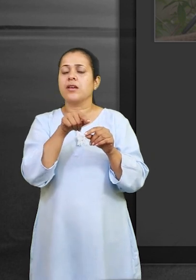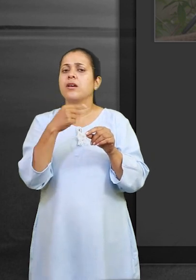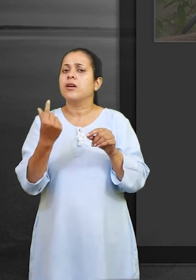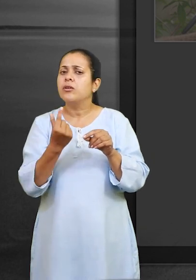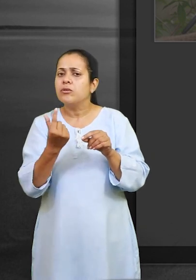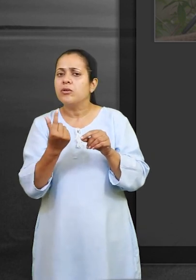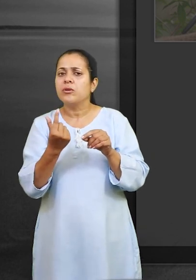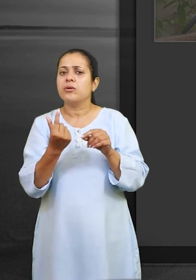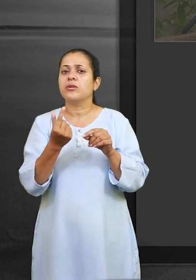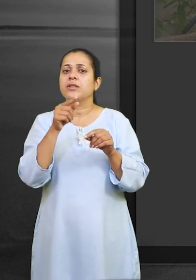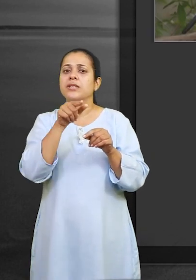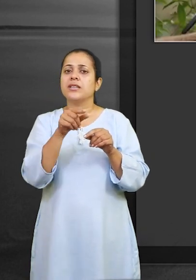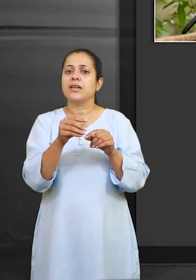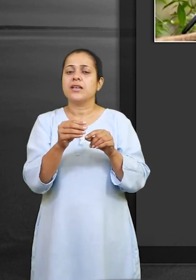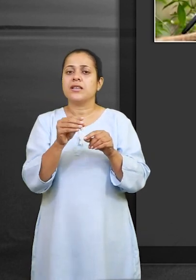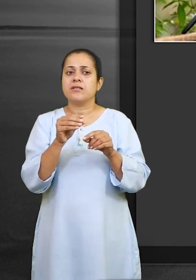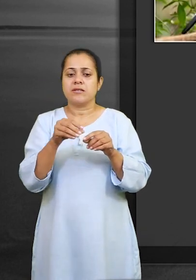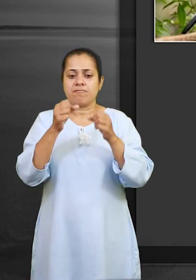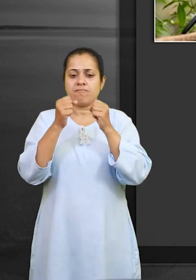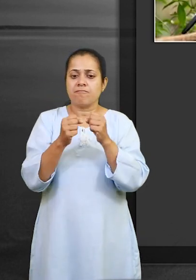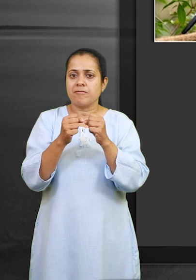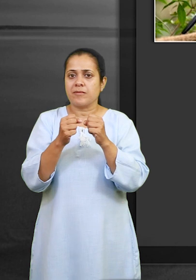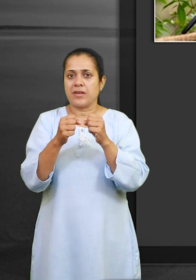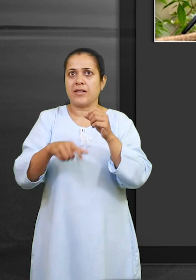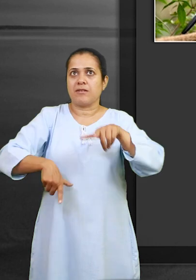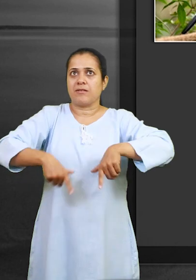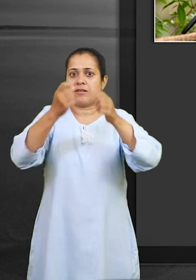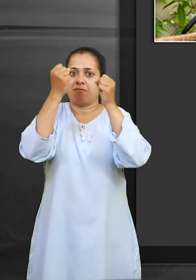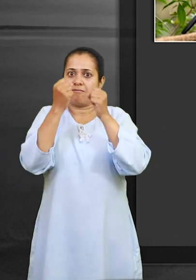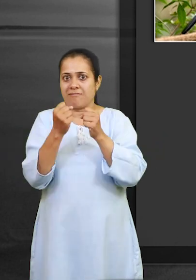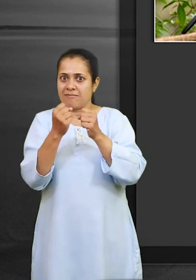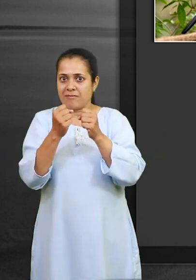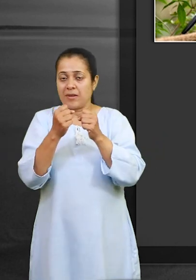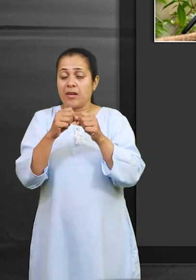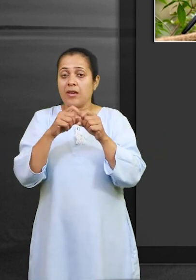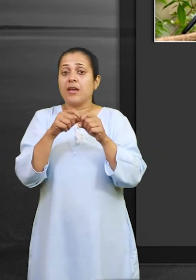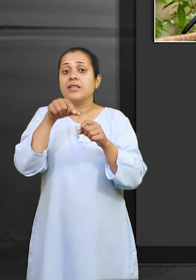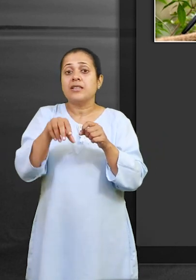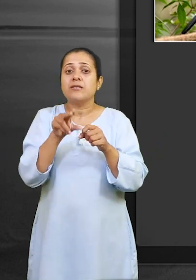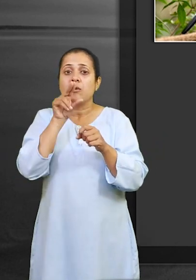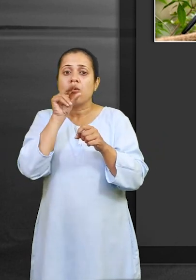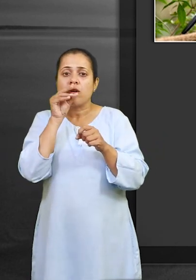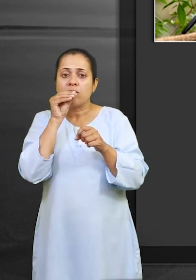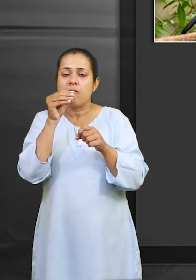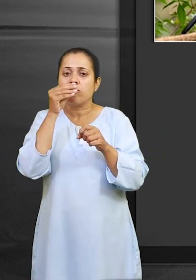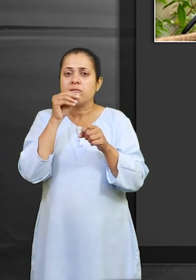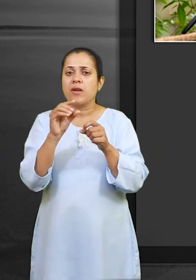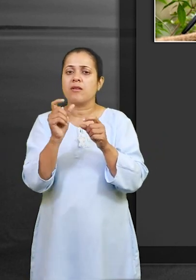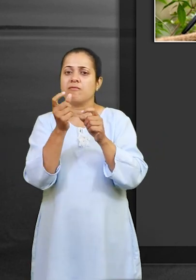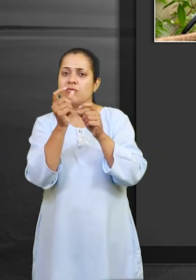of this large beak, the bird can sit on the topmost branch of the tree and